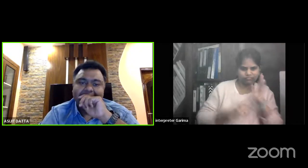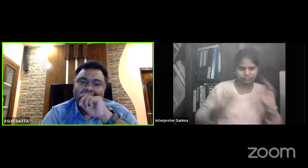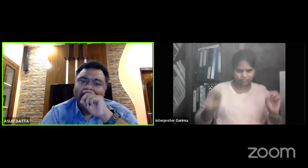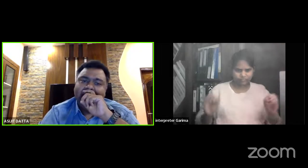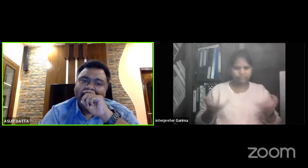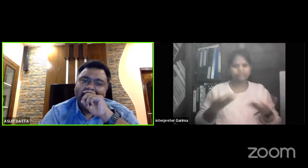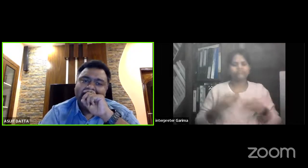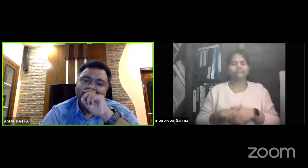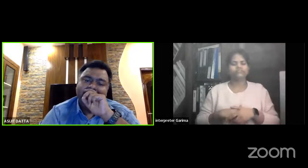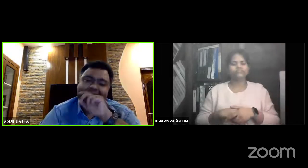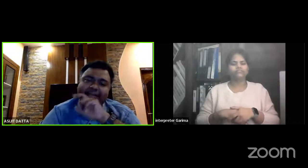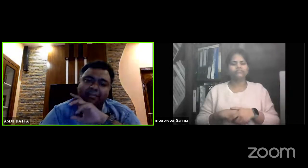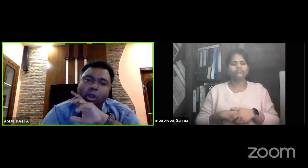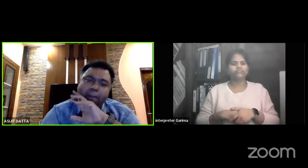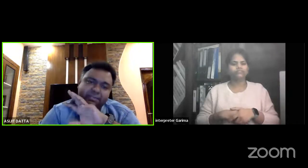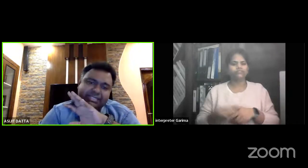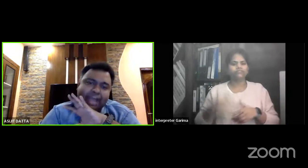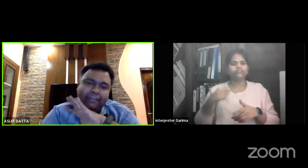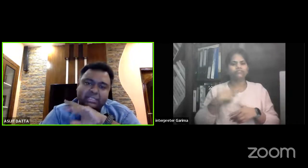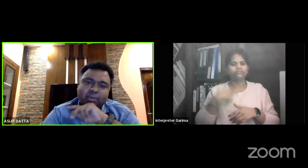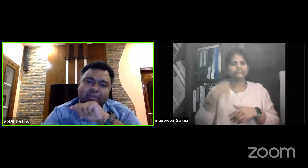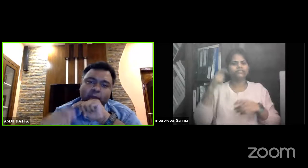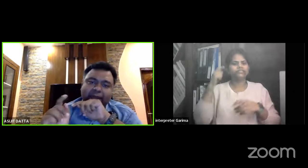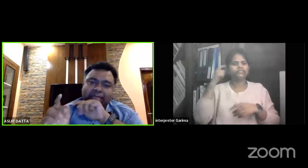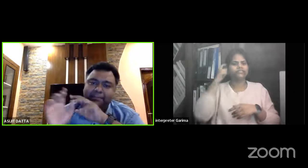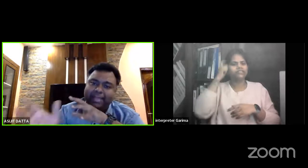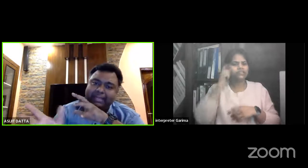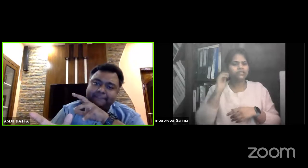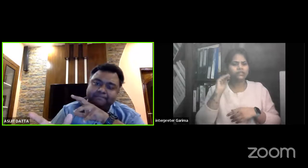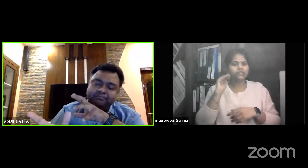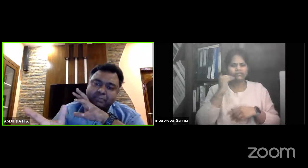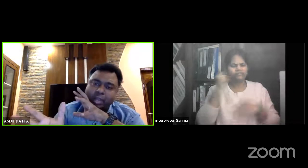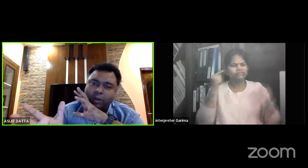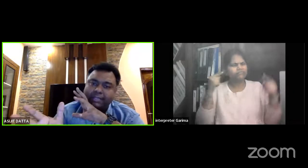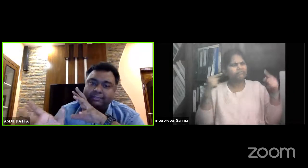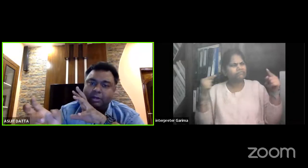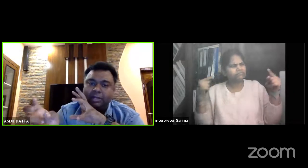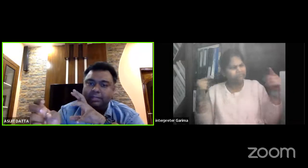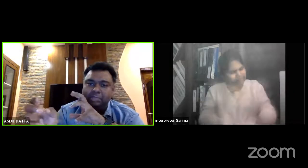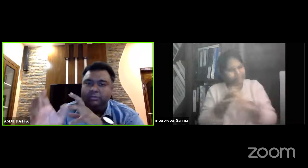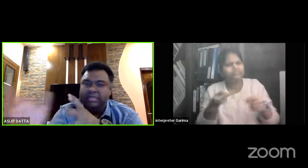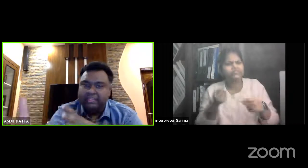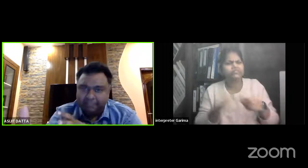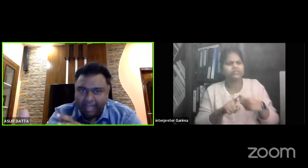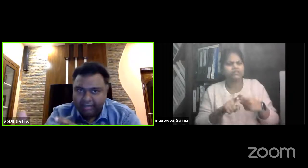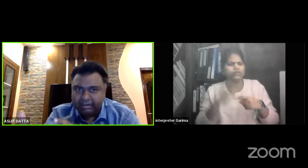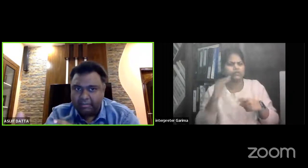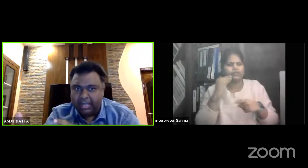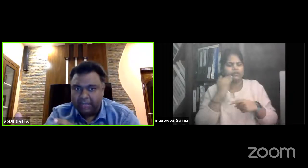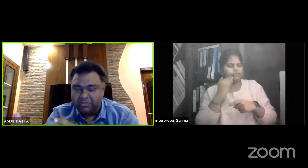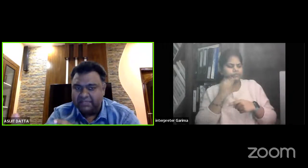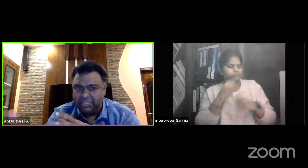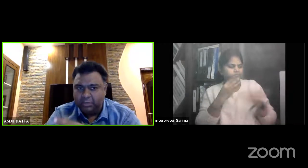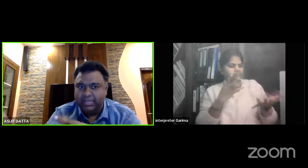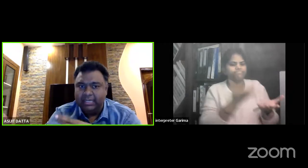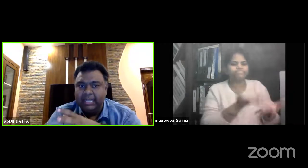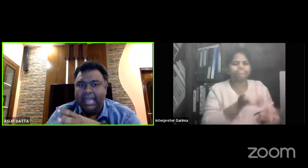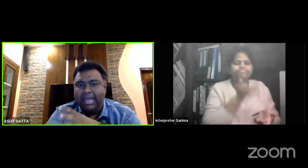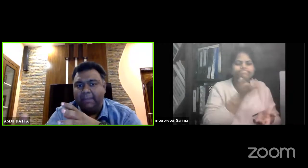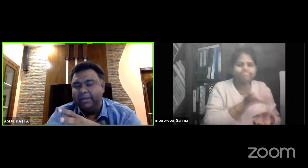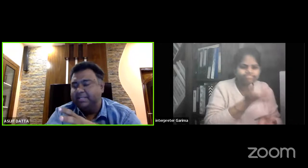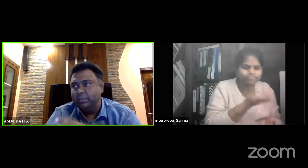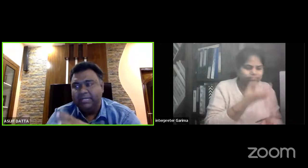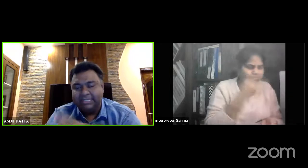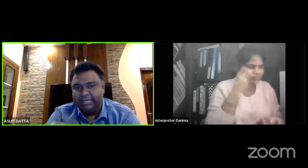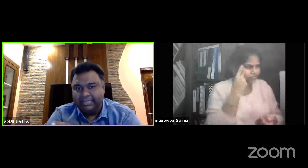paper, that I think something opposite happens when we look at a beggar or a Dalit man coming out of a sewer